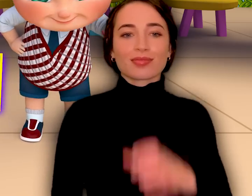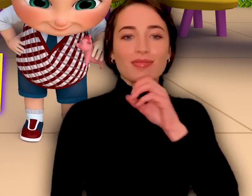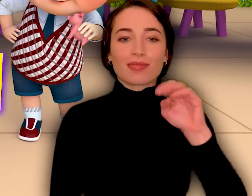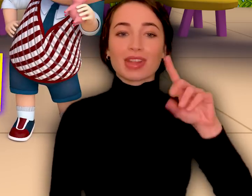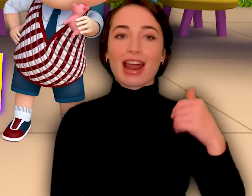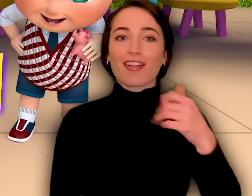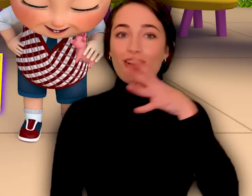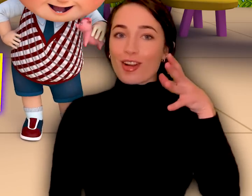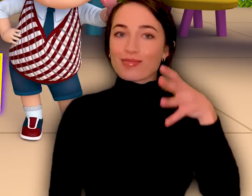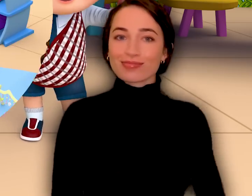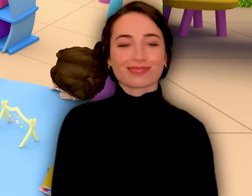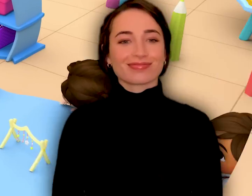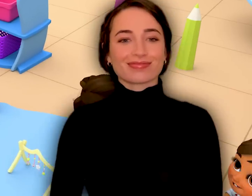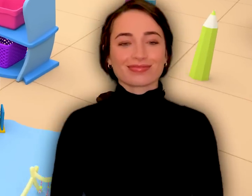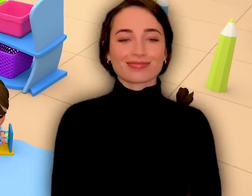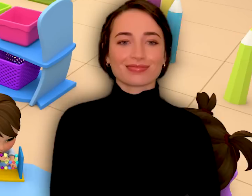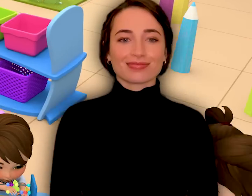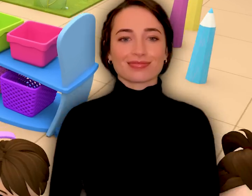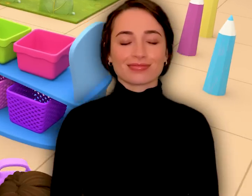Old McDonald Had a